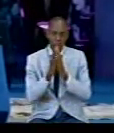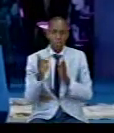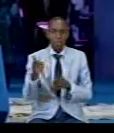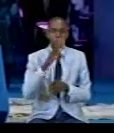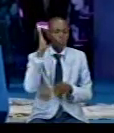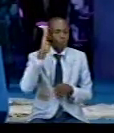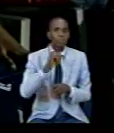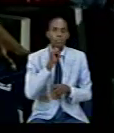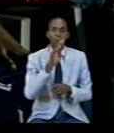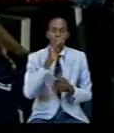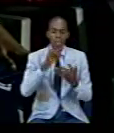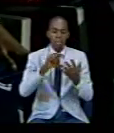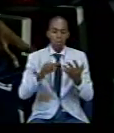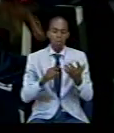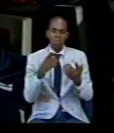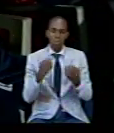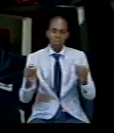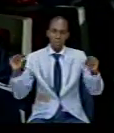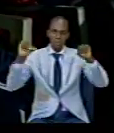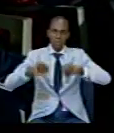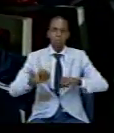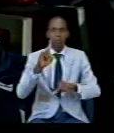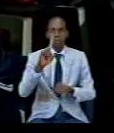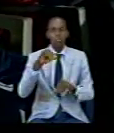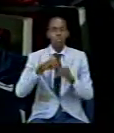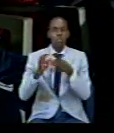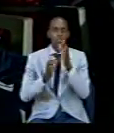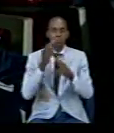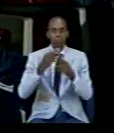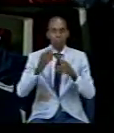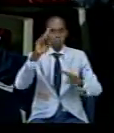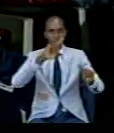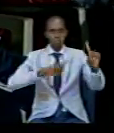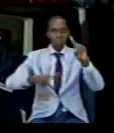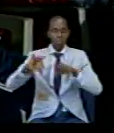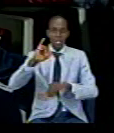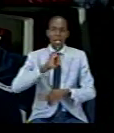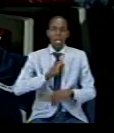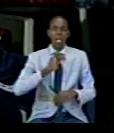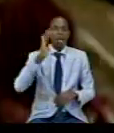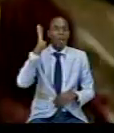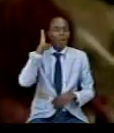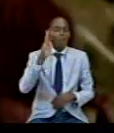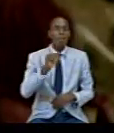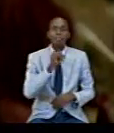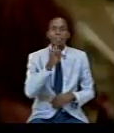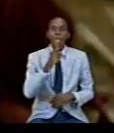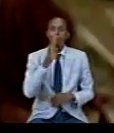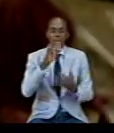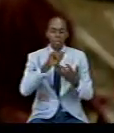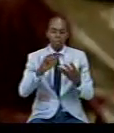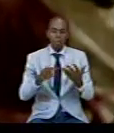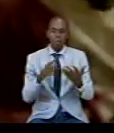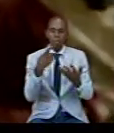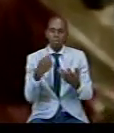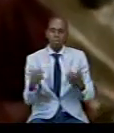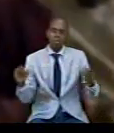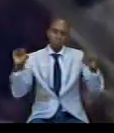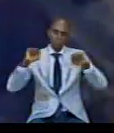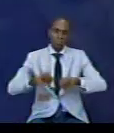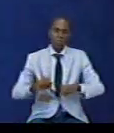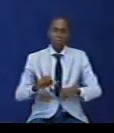among the damned. I will not be among the damned. You'll be